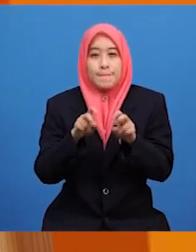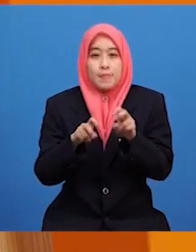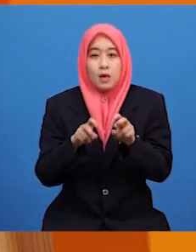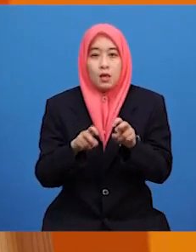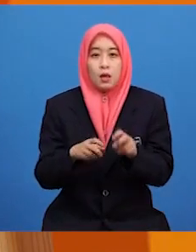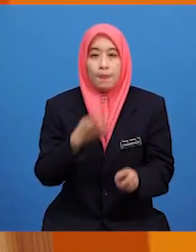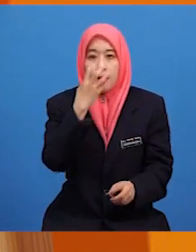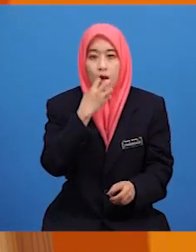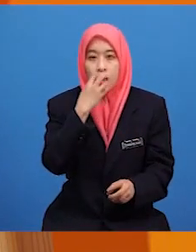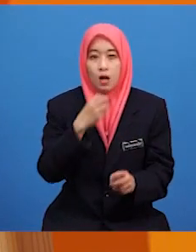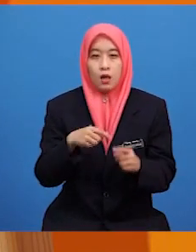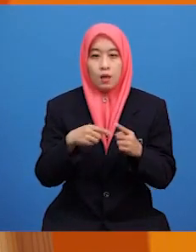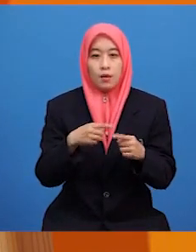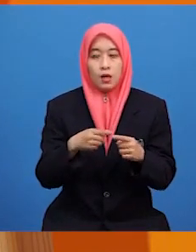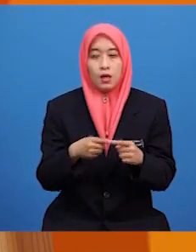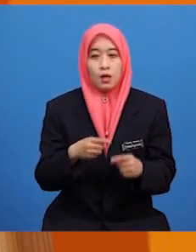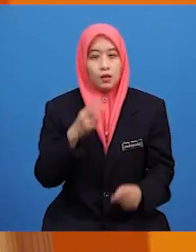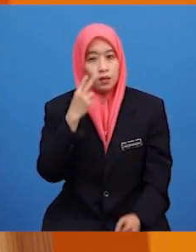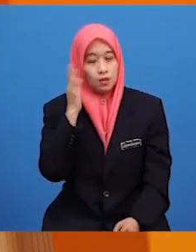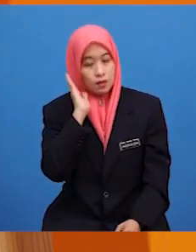happy. Mew!